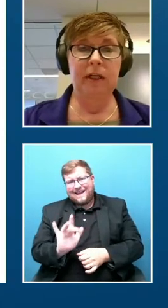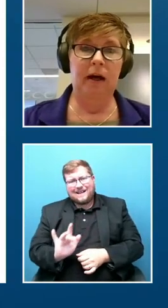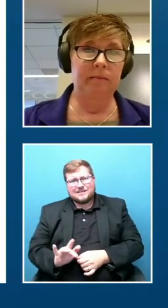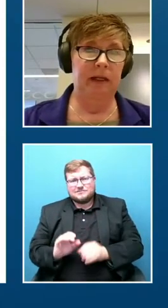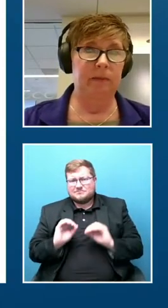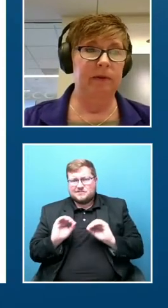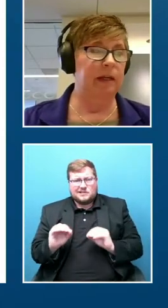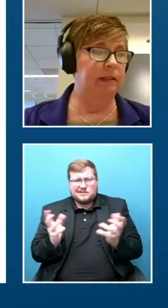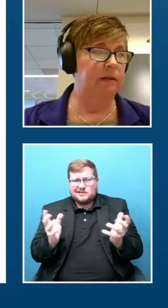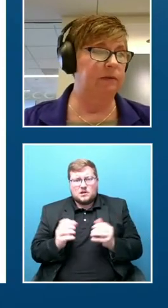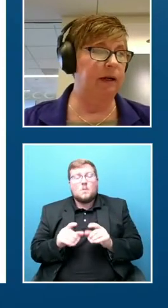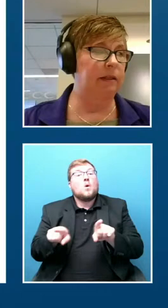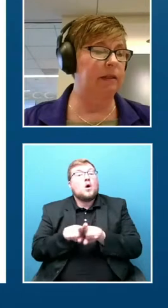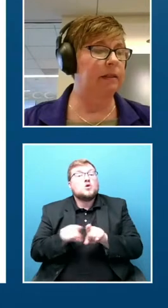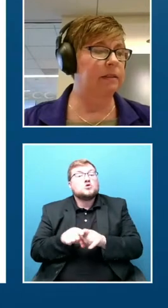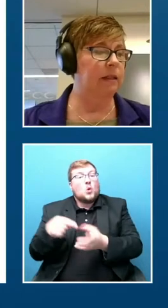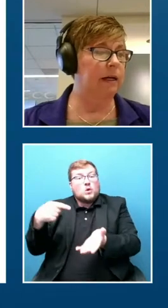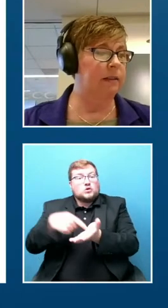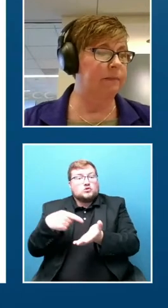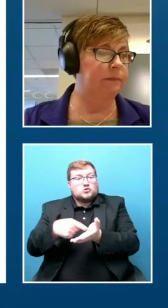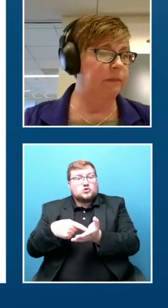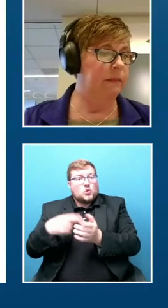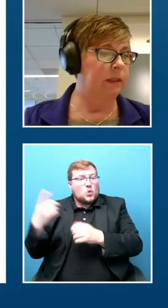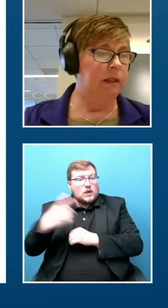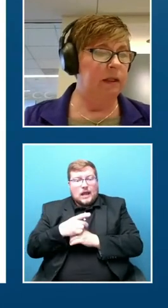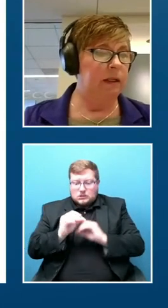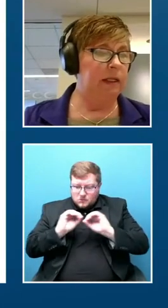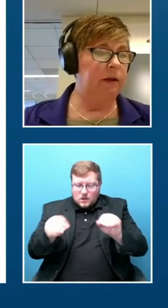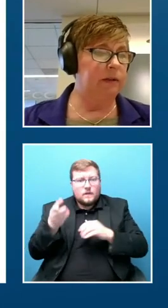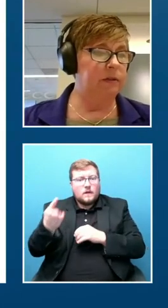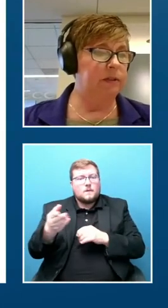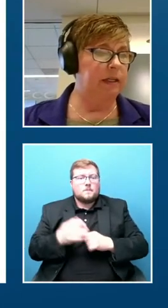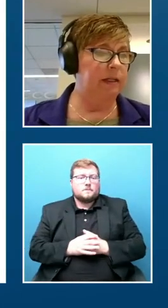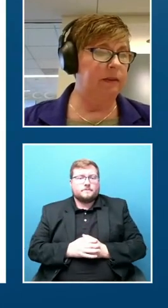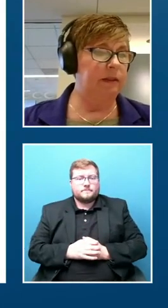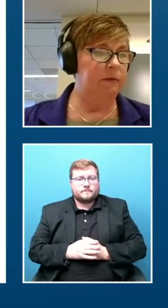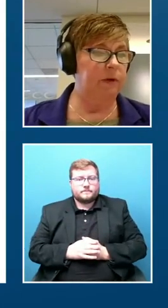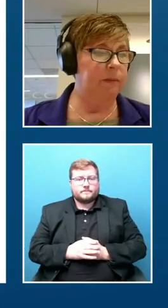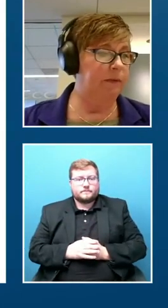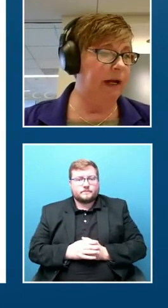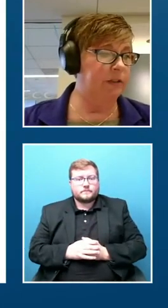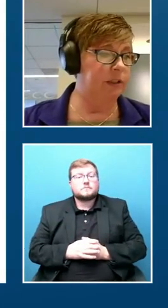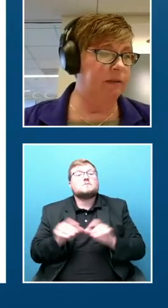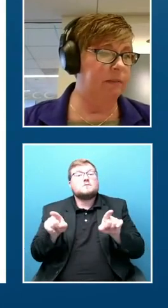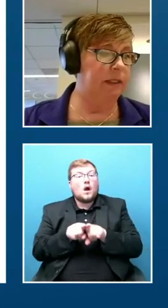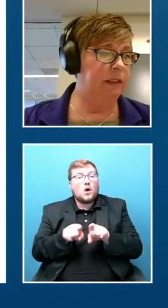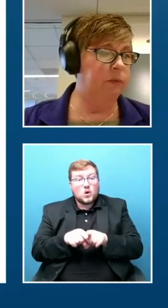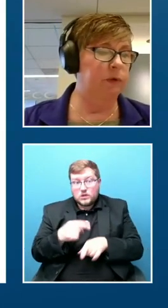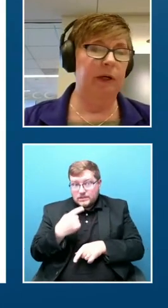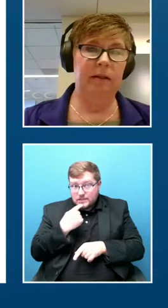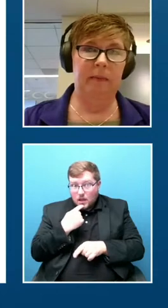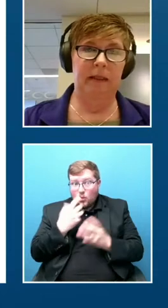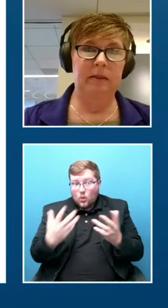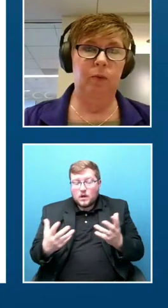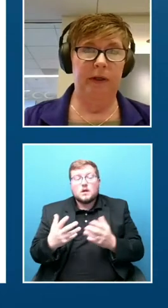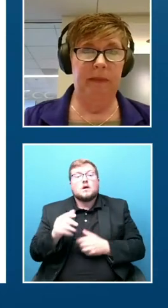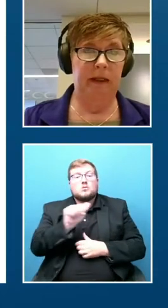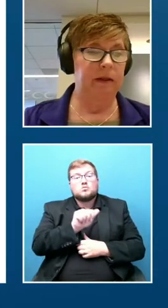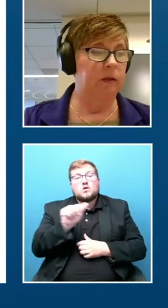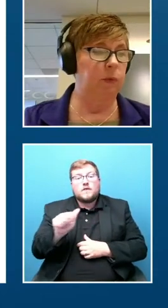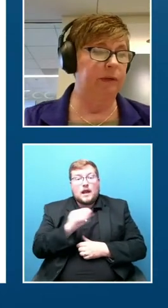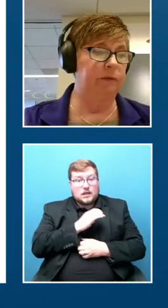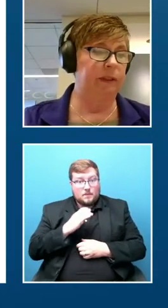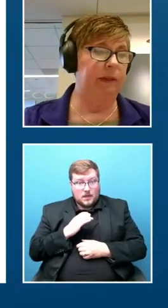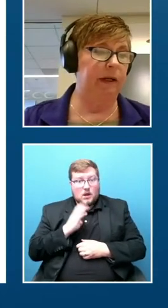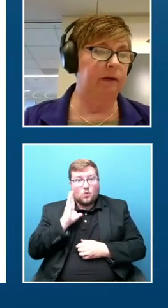no timetables identified. Slide. It also said that the Affirmative Action Committee would recommend one